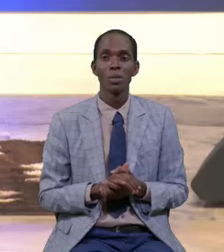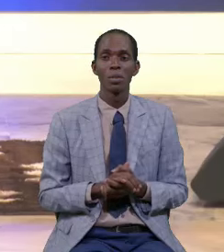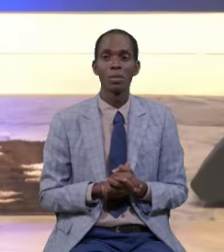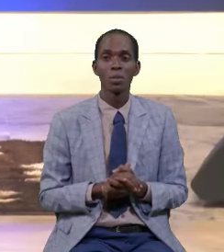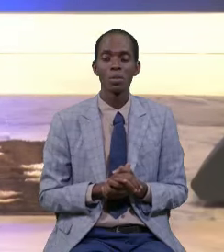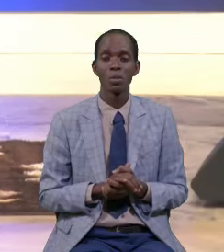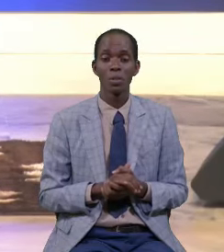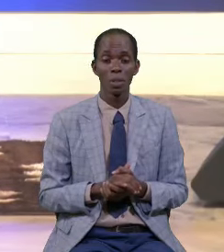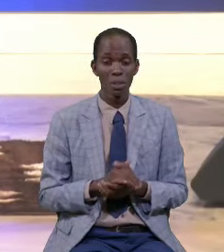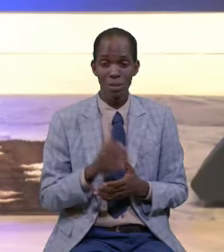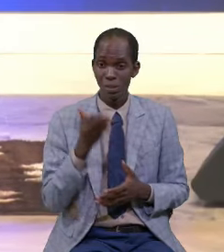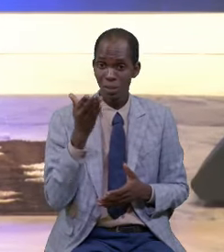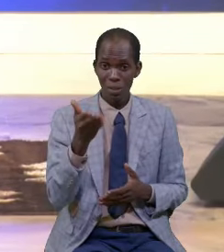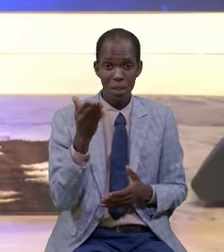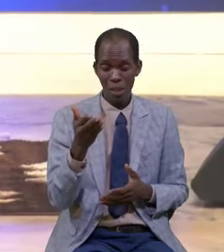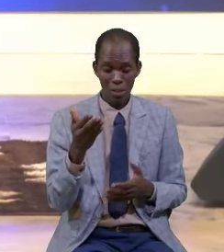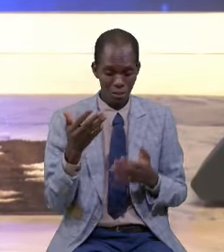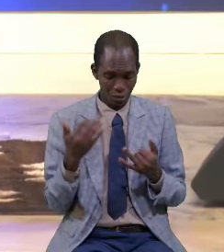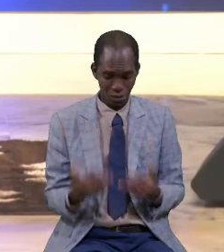Right there, right there, right there.